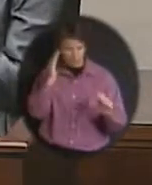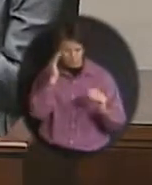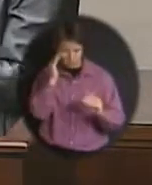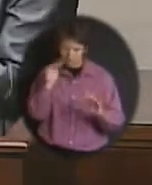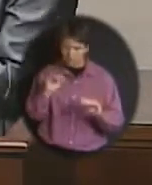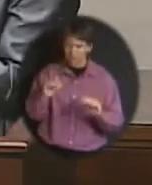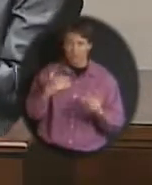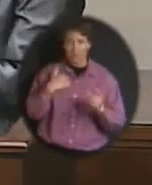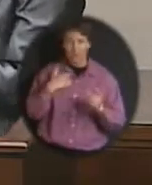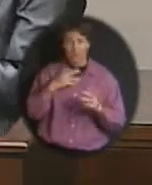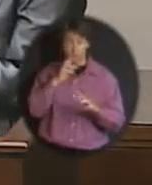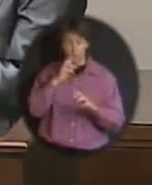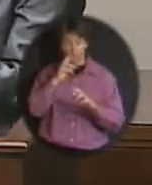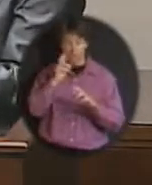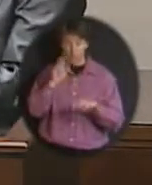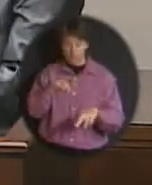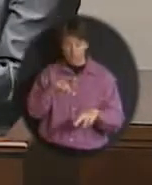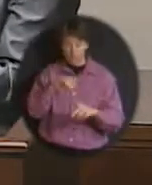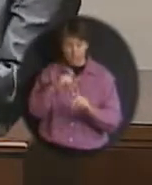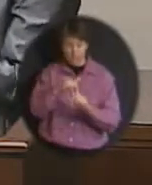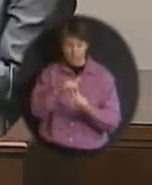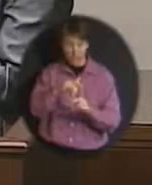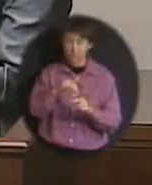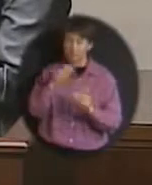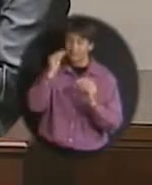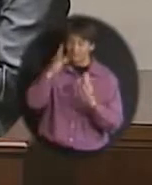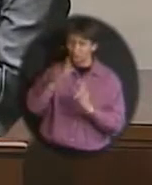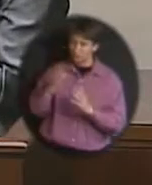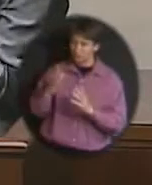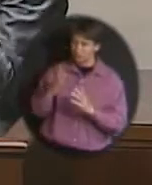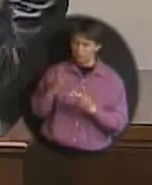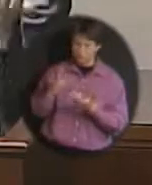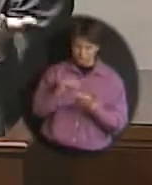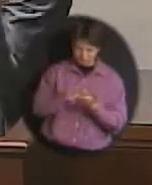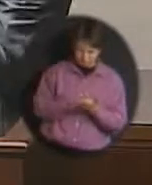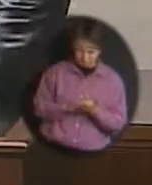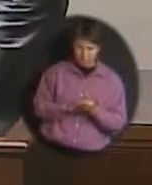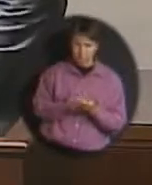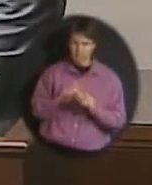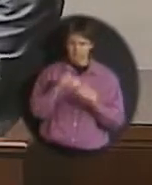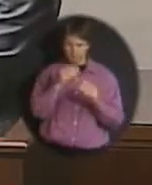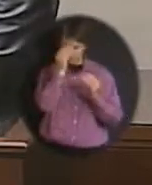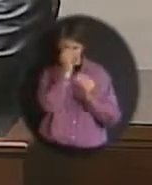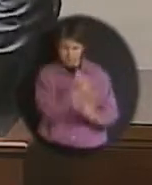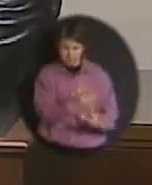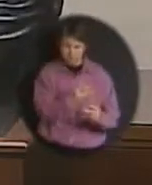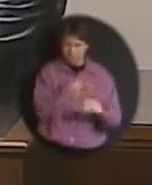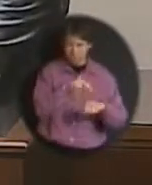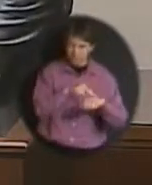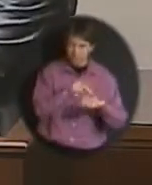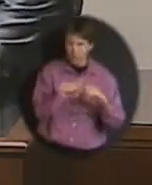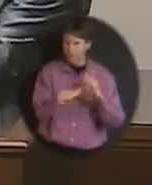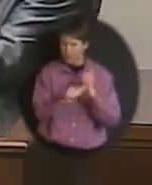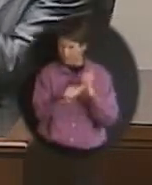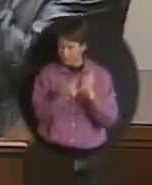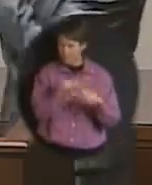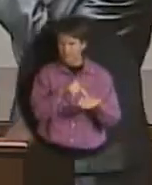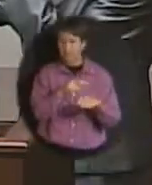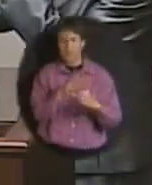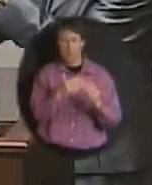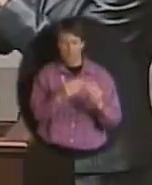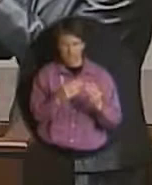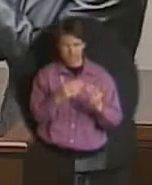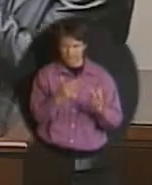of bullying are documented by the teacher and shared with the administrative team, the elementary principal, the assistant principal, or principal at a middle